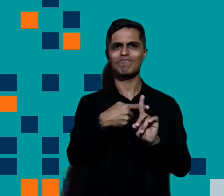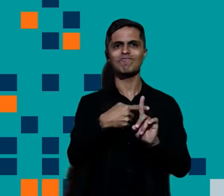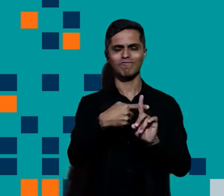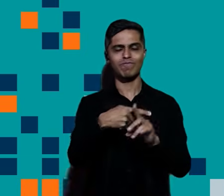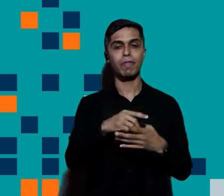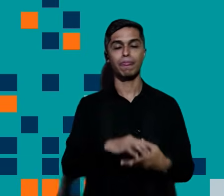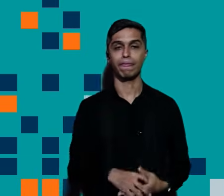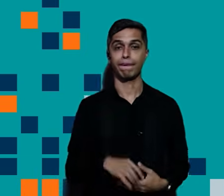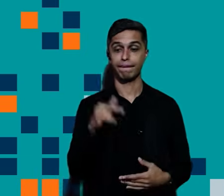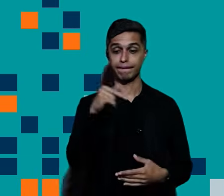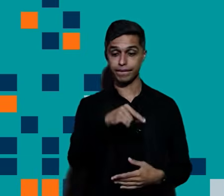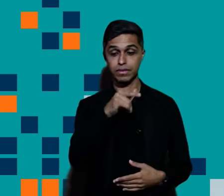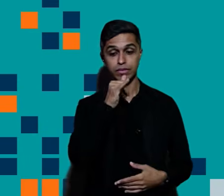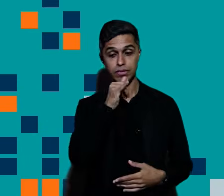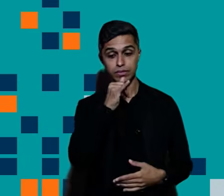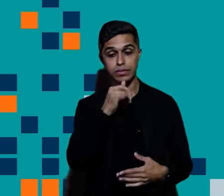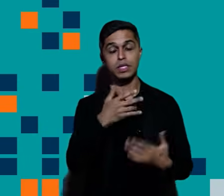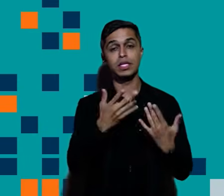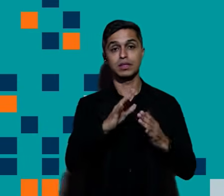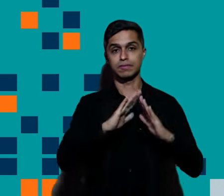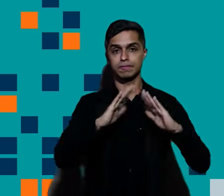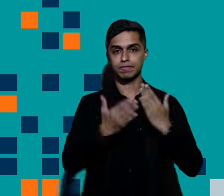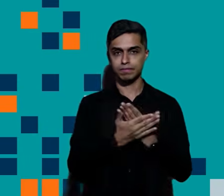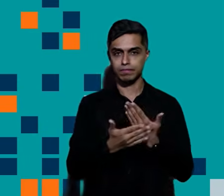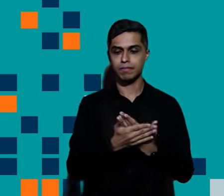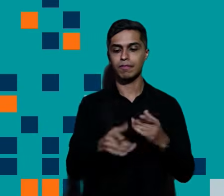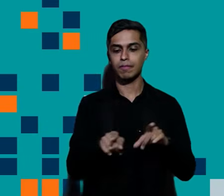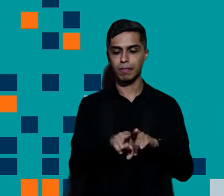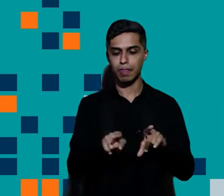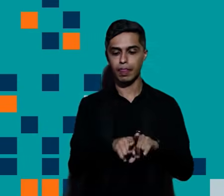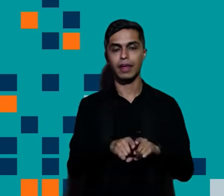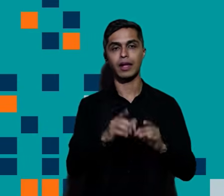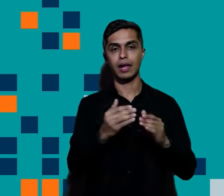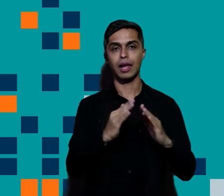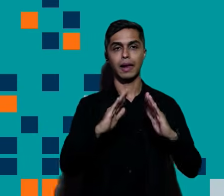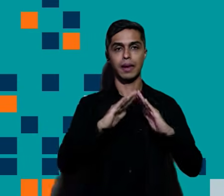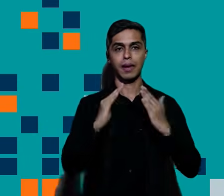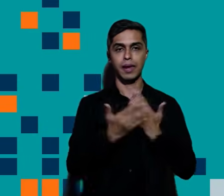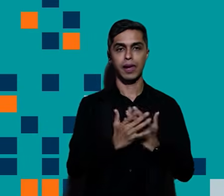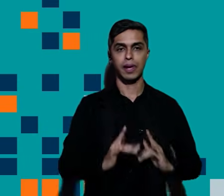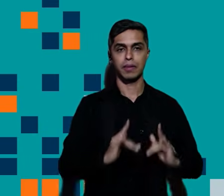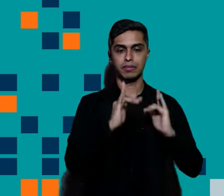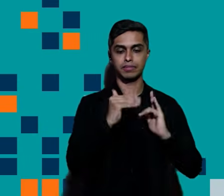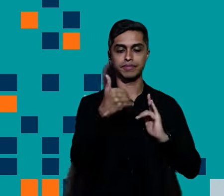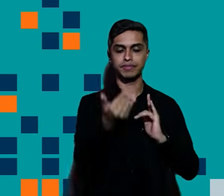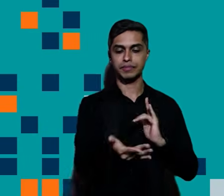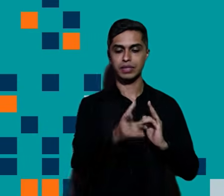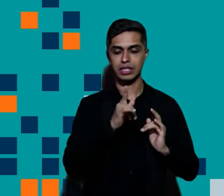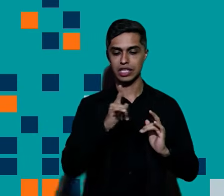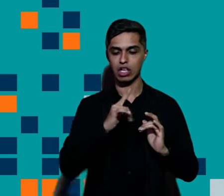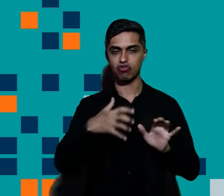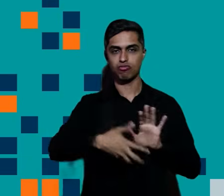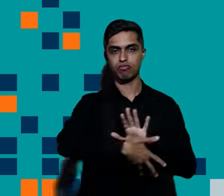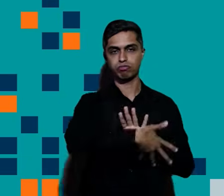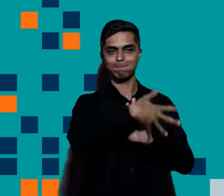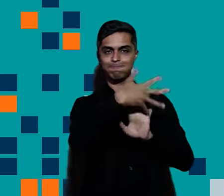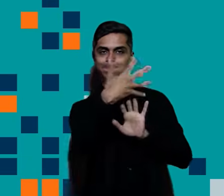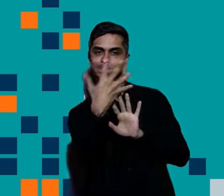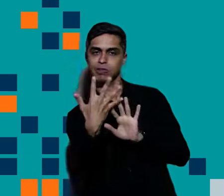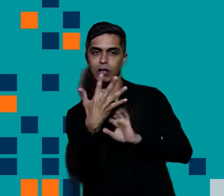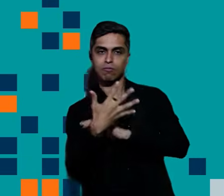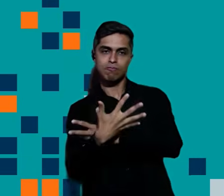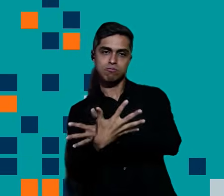school. And the outside of the building has this extraskeletal structure. Think of a lobster or a